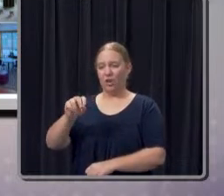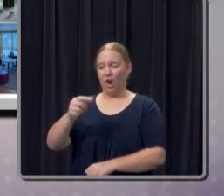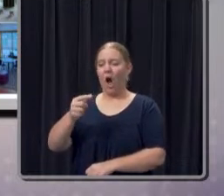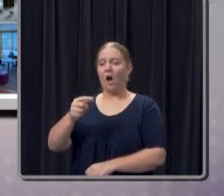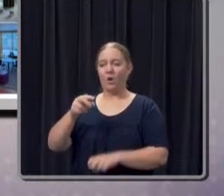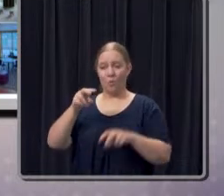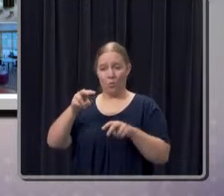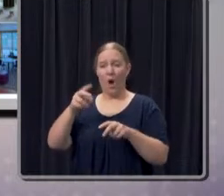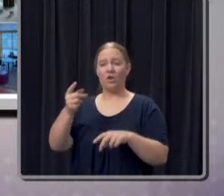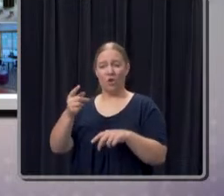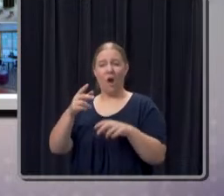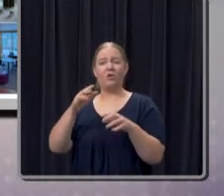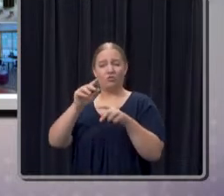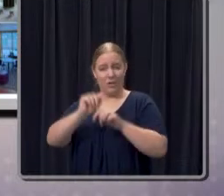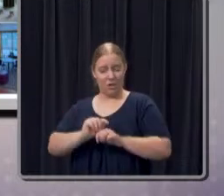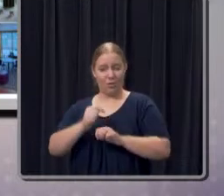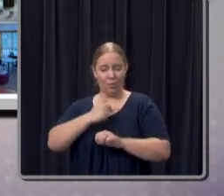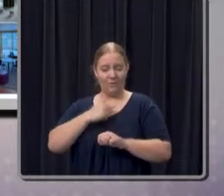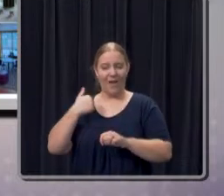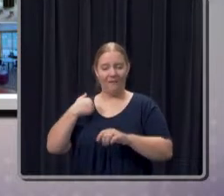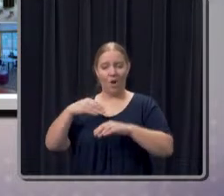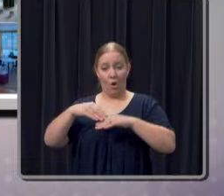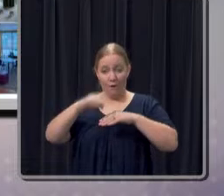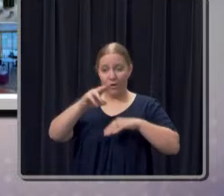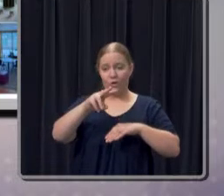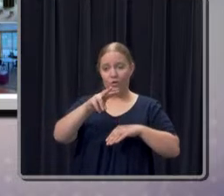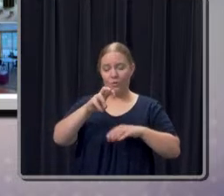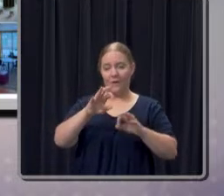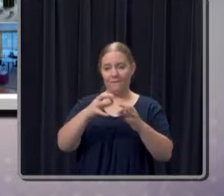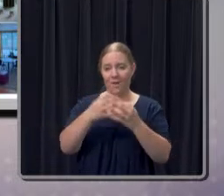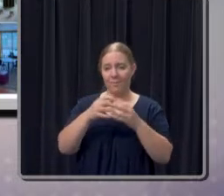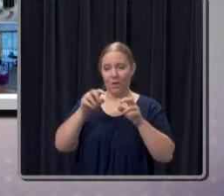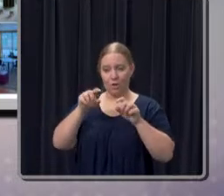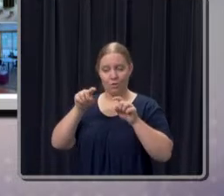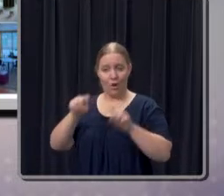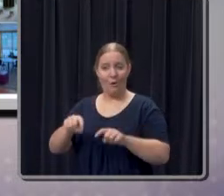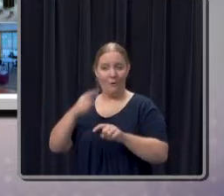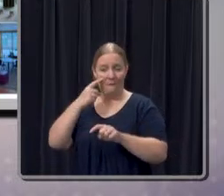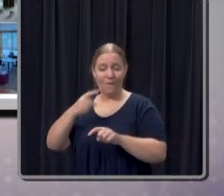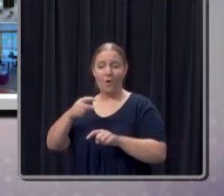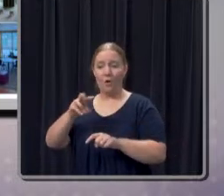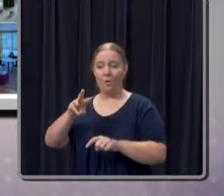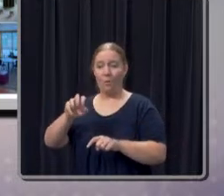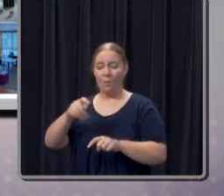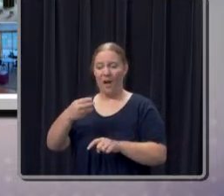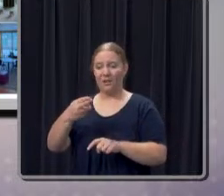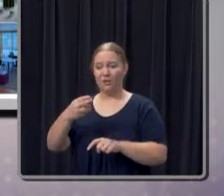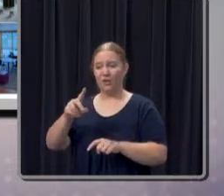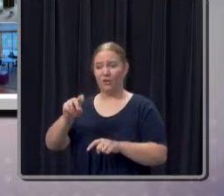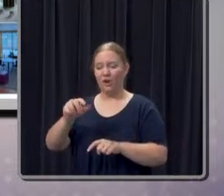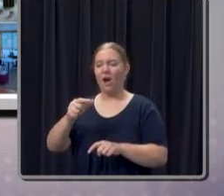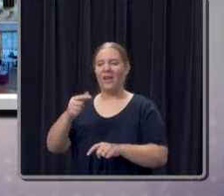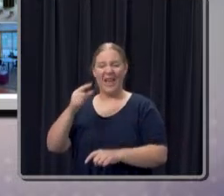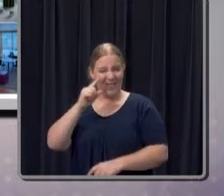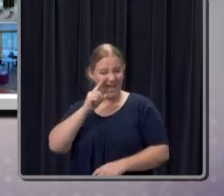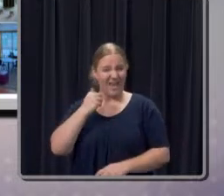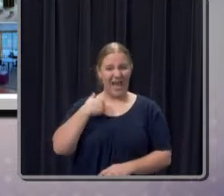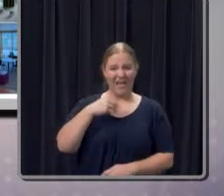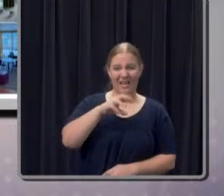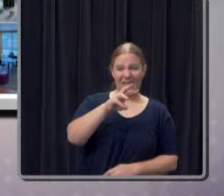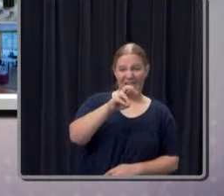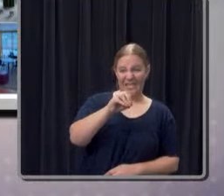We had over 200 families come for a Watchdog kickoff. I think we had 60 or 70 pizzas that